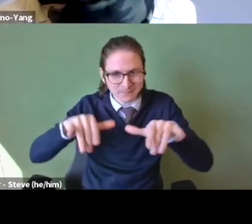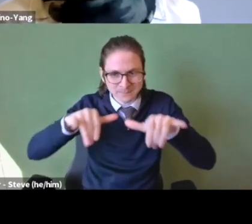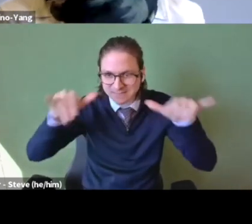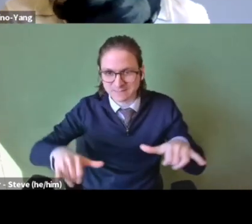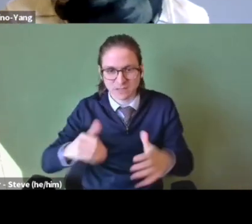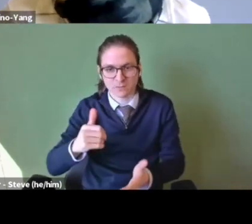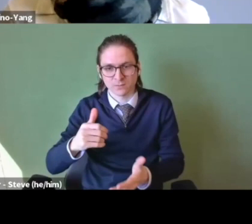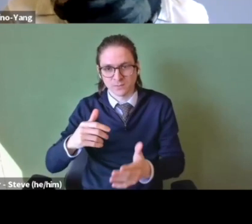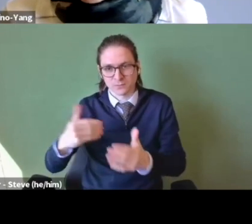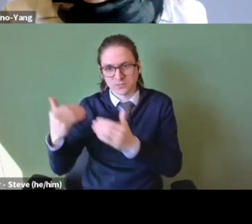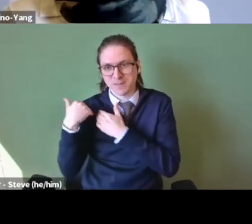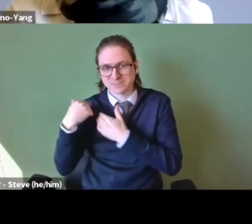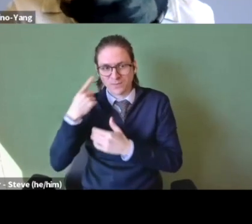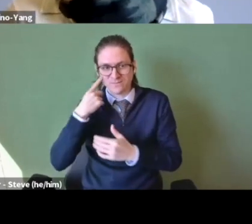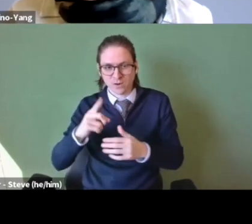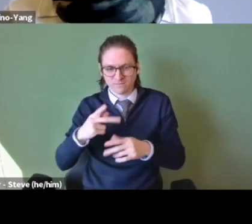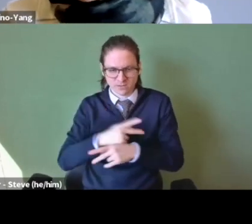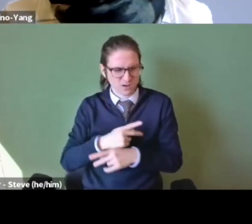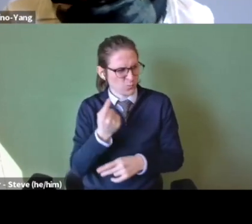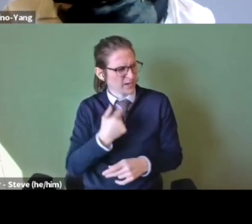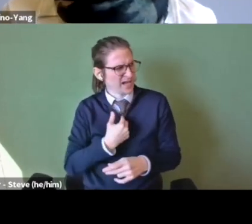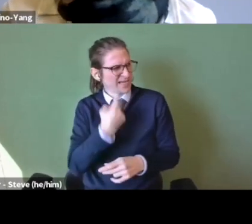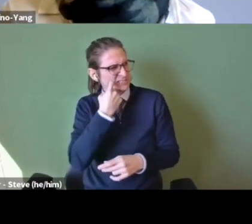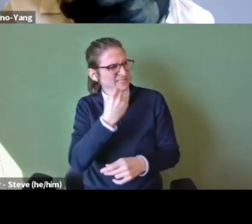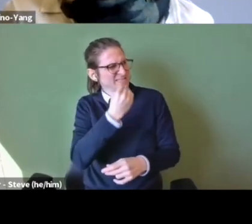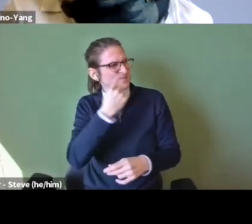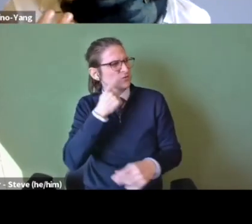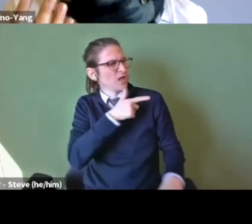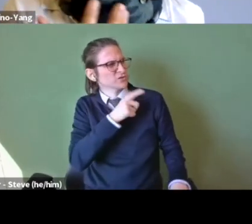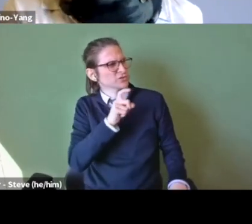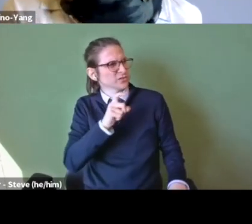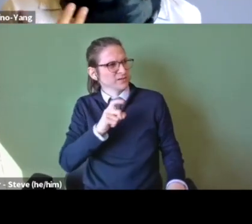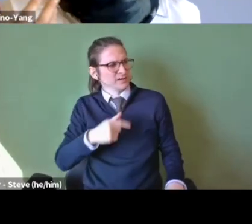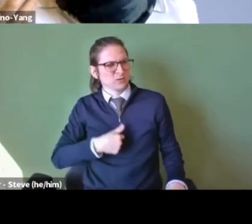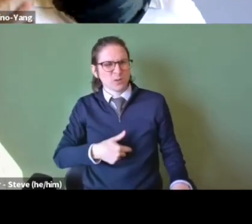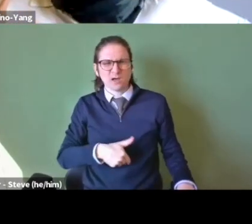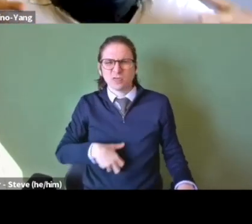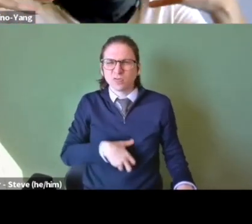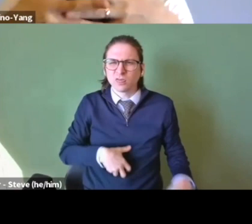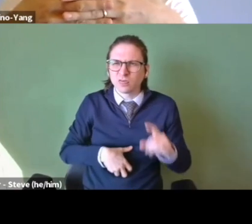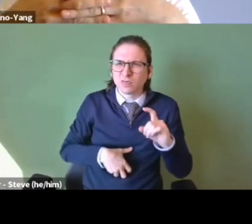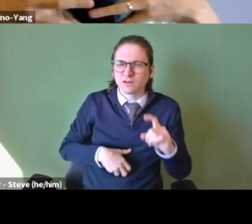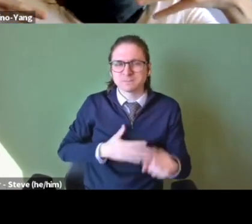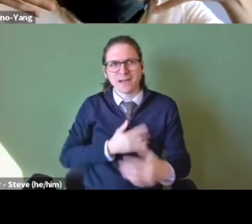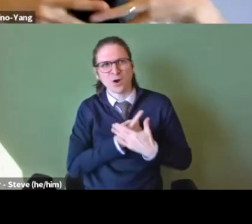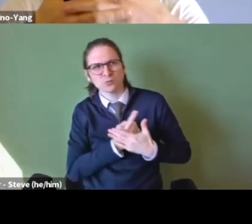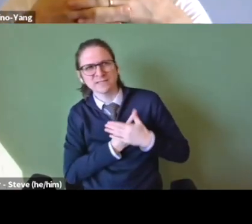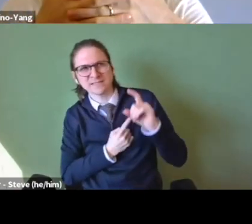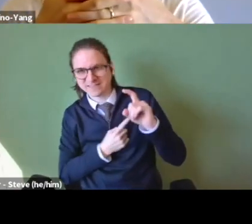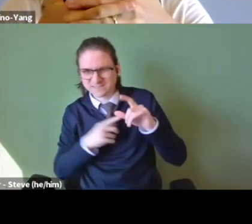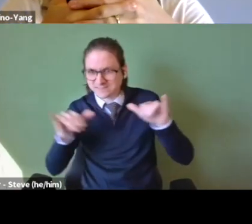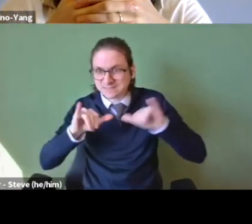lunch, or telling you if you have a stomach ache or if your heart's pounding. And so this leads to a kind